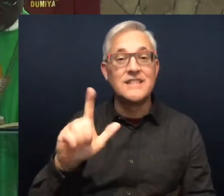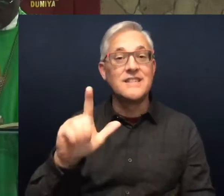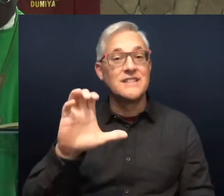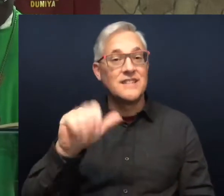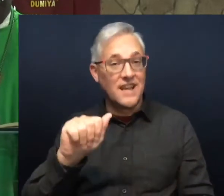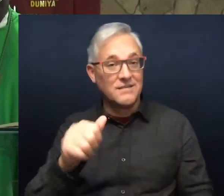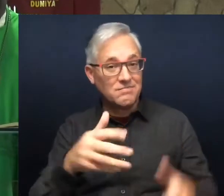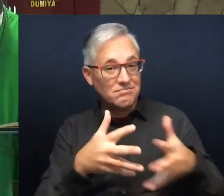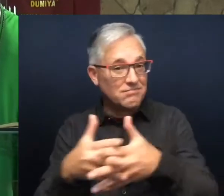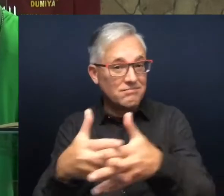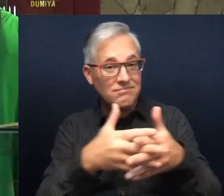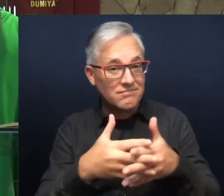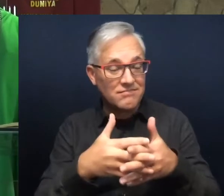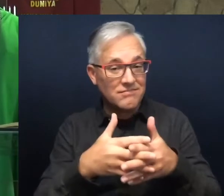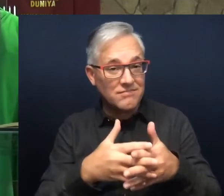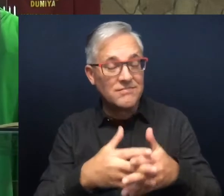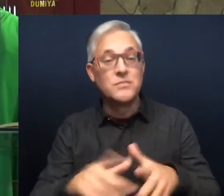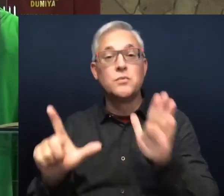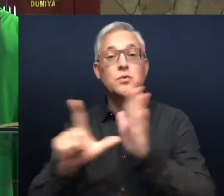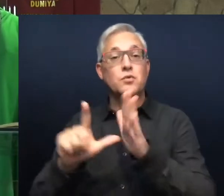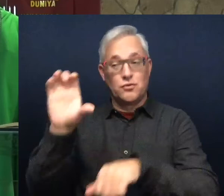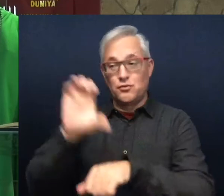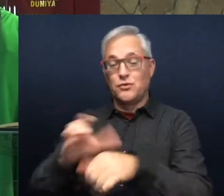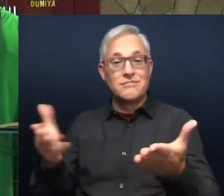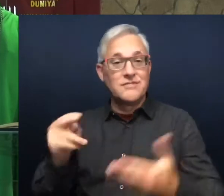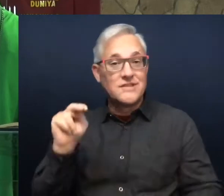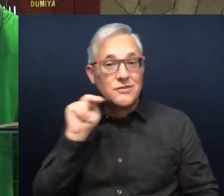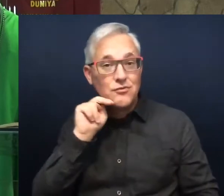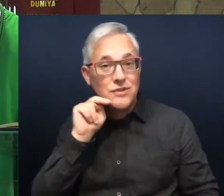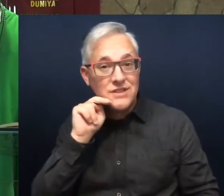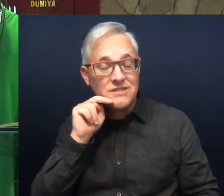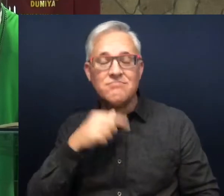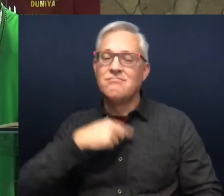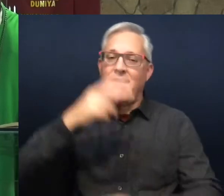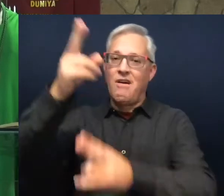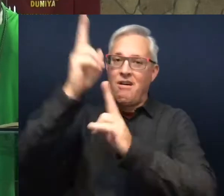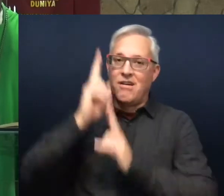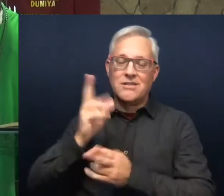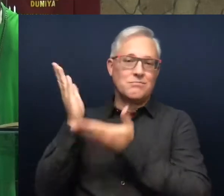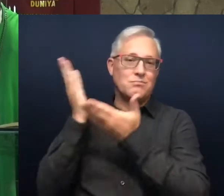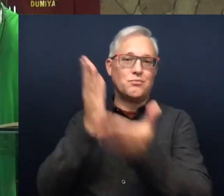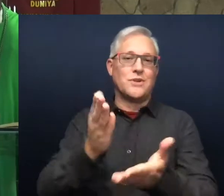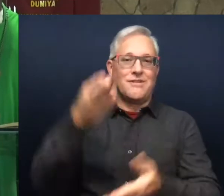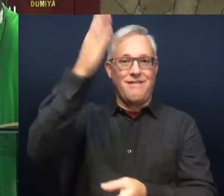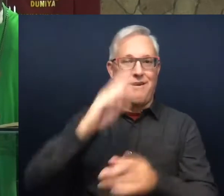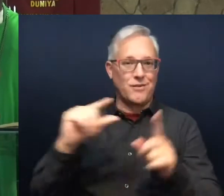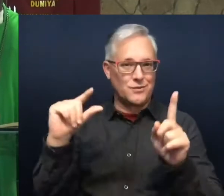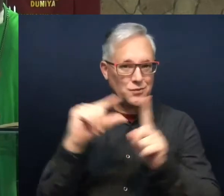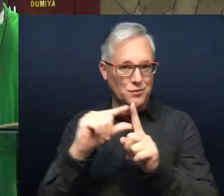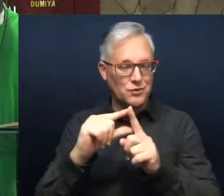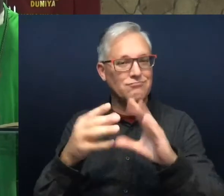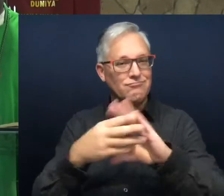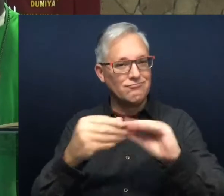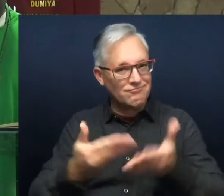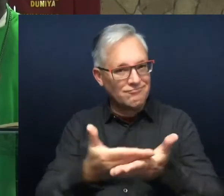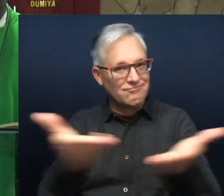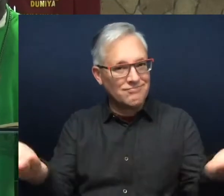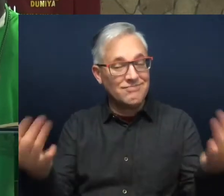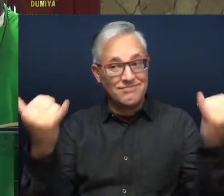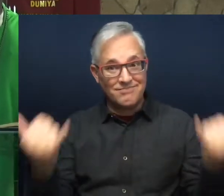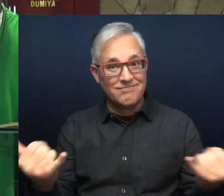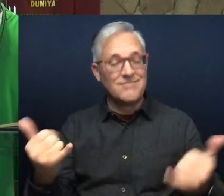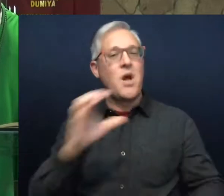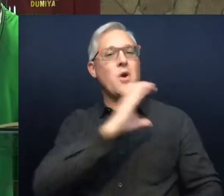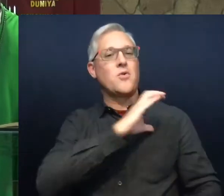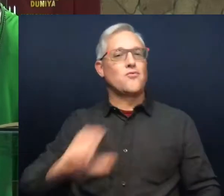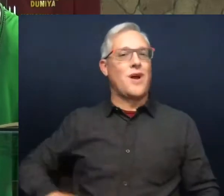Nigeria, it is a great honor to bring the Word of God to you on this morning of Christ the King